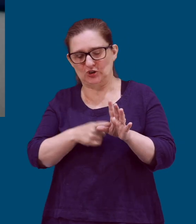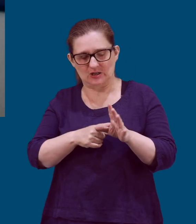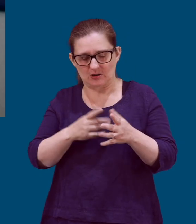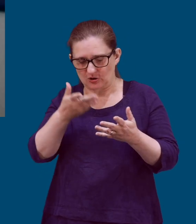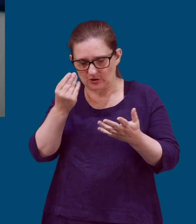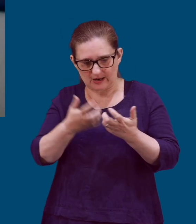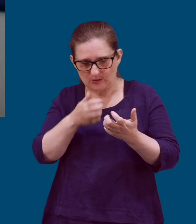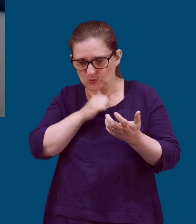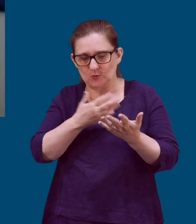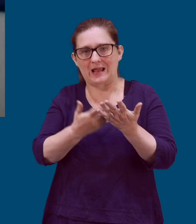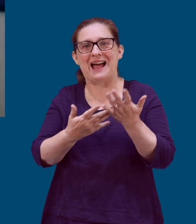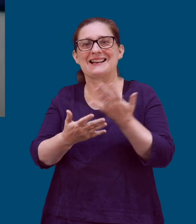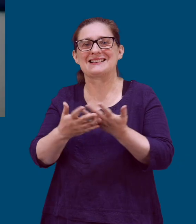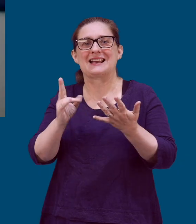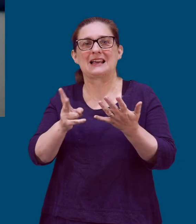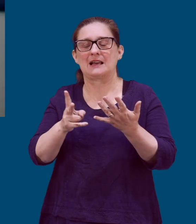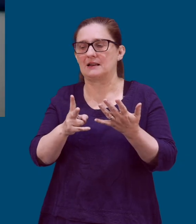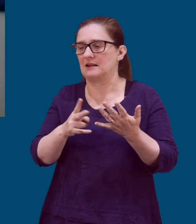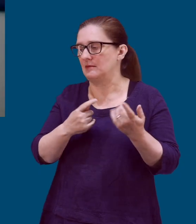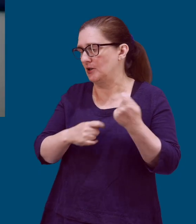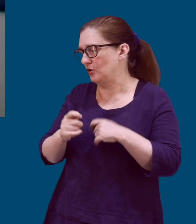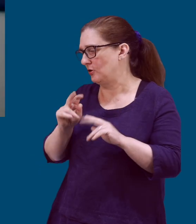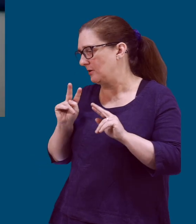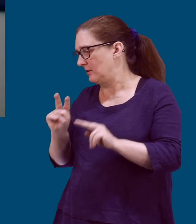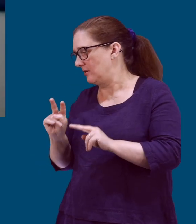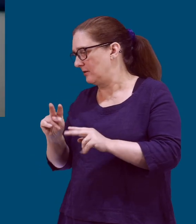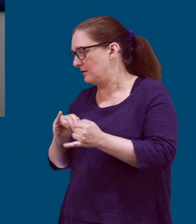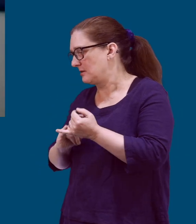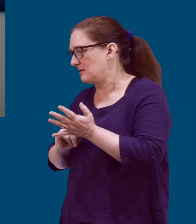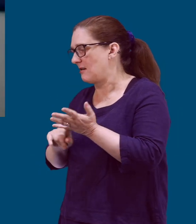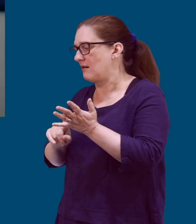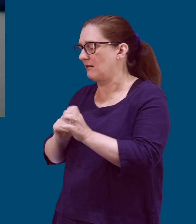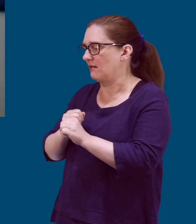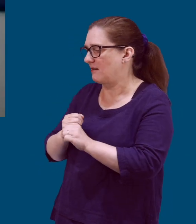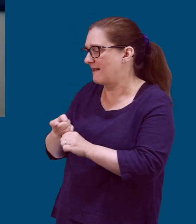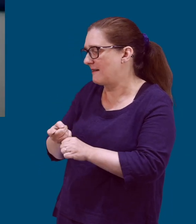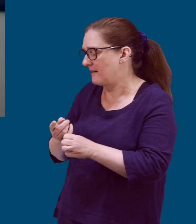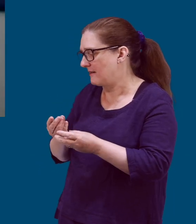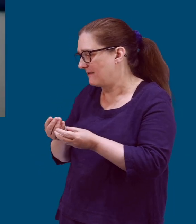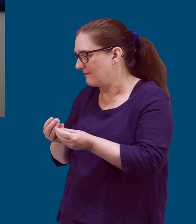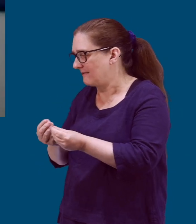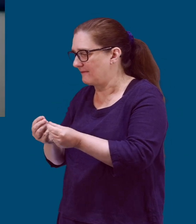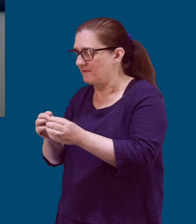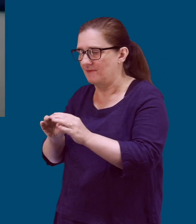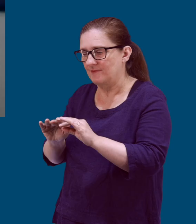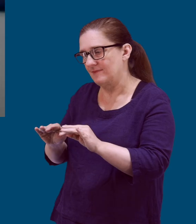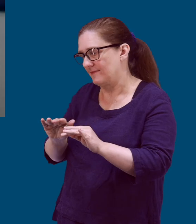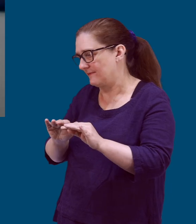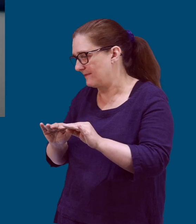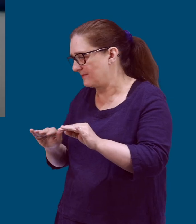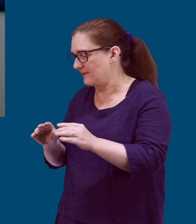again. Slugs become my muse, forgiving, pliable, and soft, but surprisingly